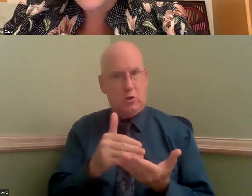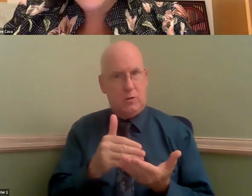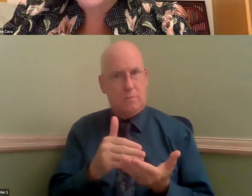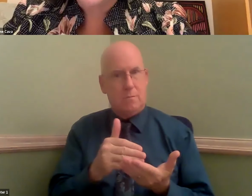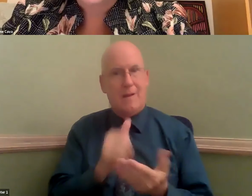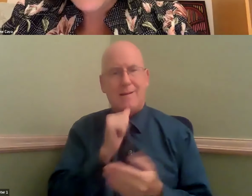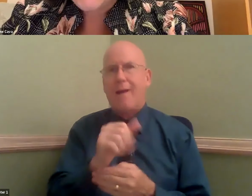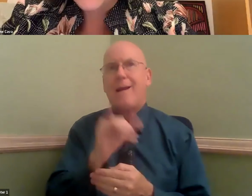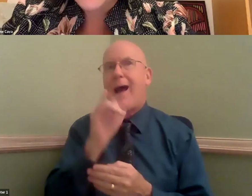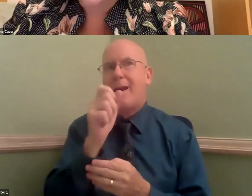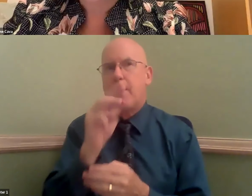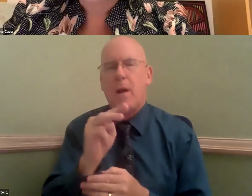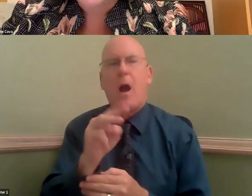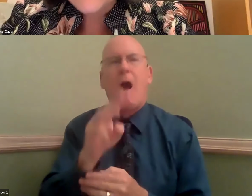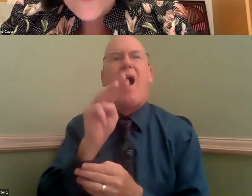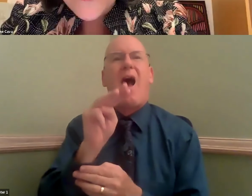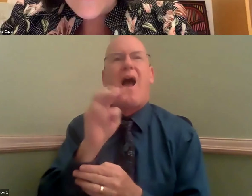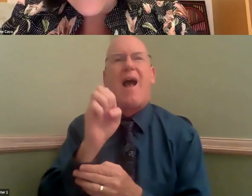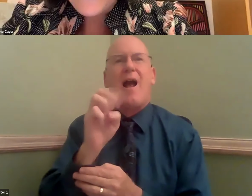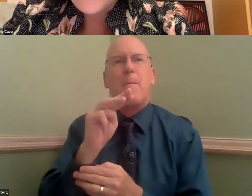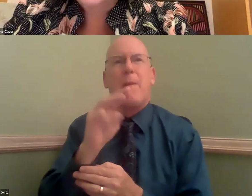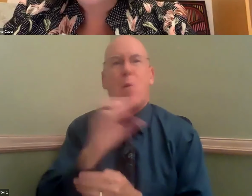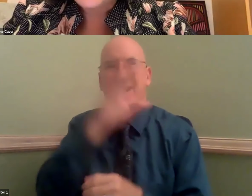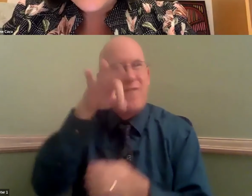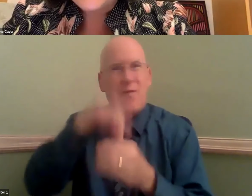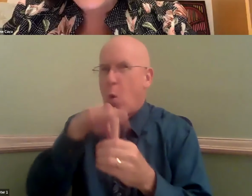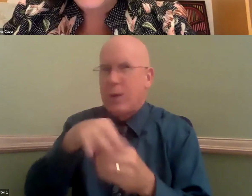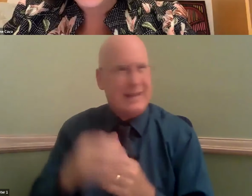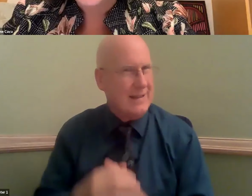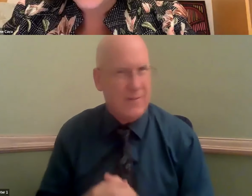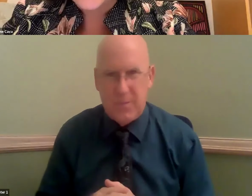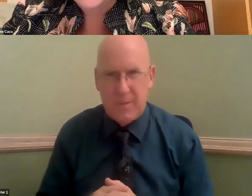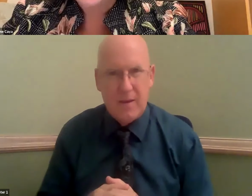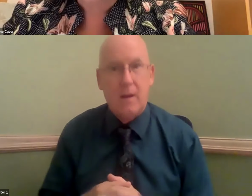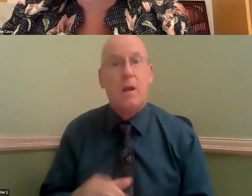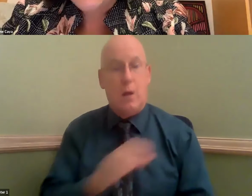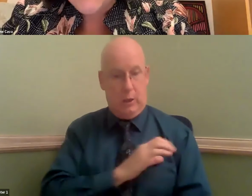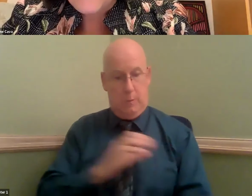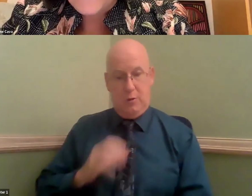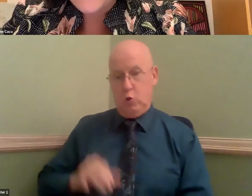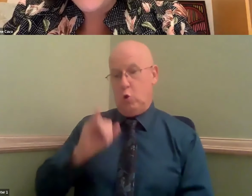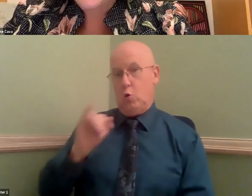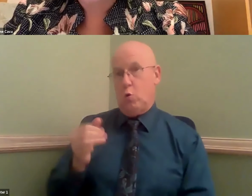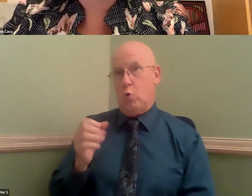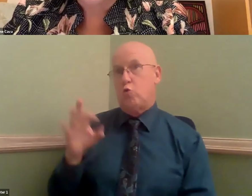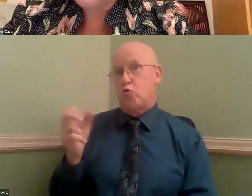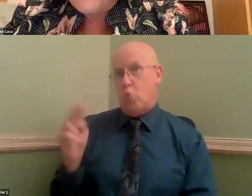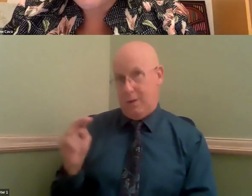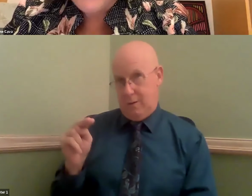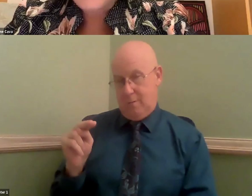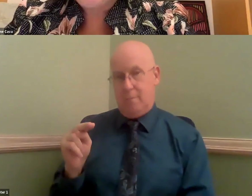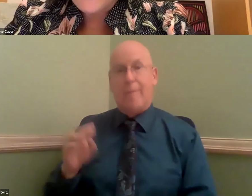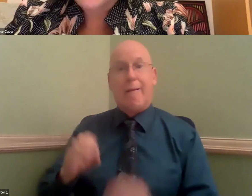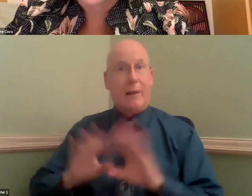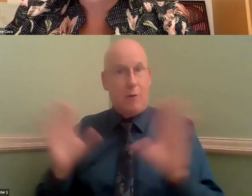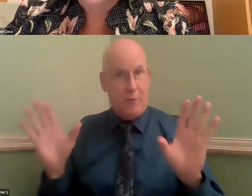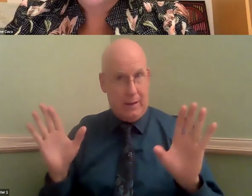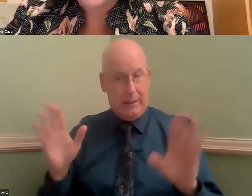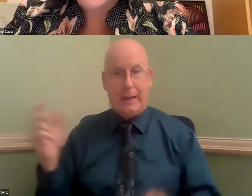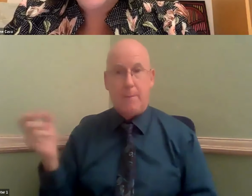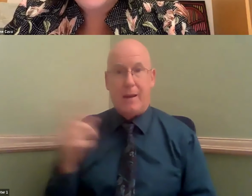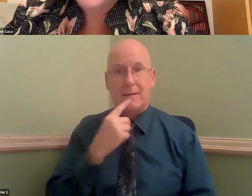item, excuse me, it was a memo. It was never even voted on. And immediately Commissioner Jordan, to clarify, came back